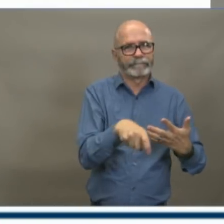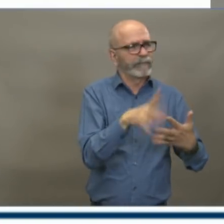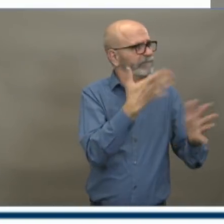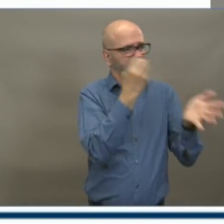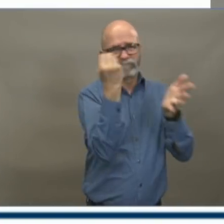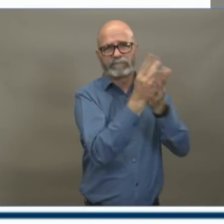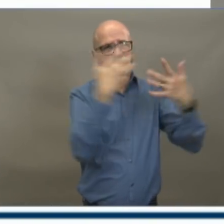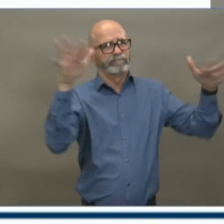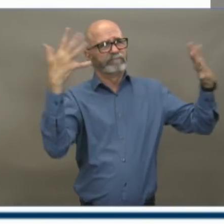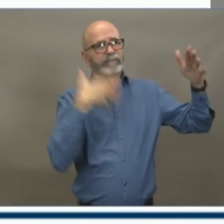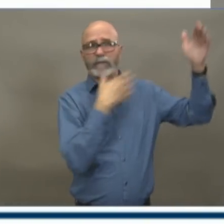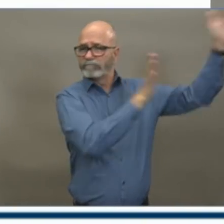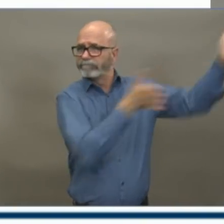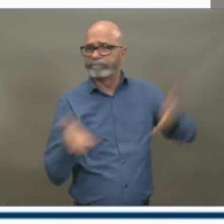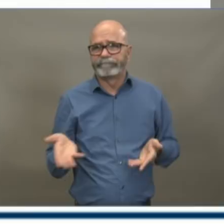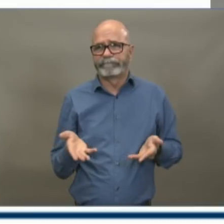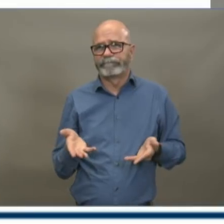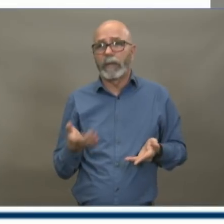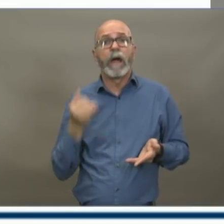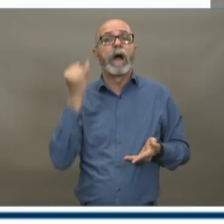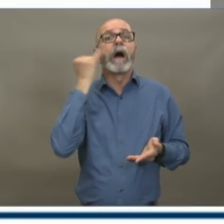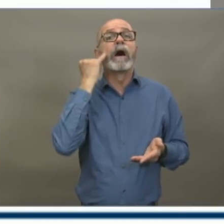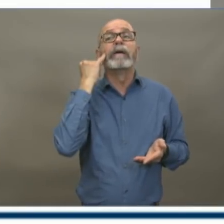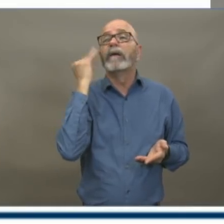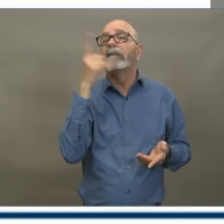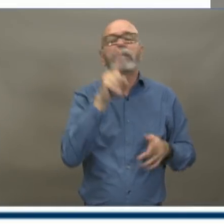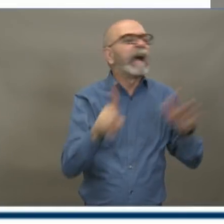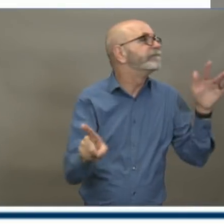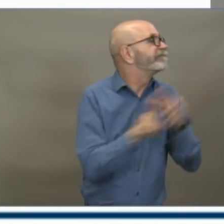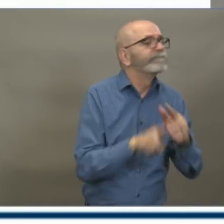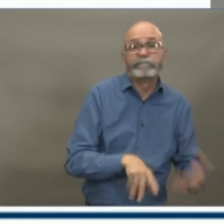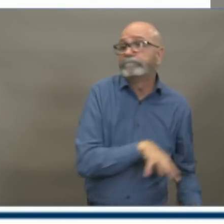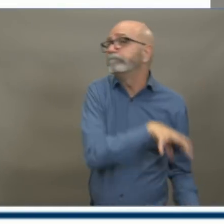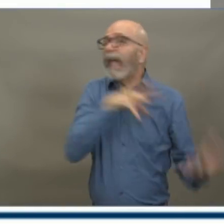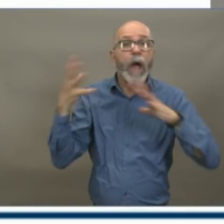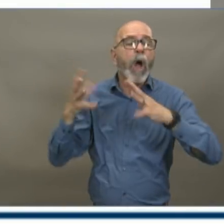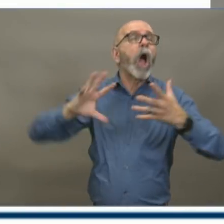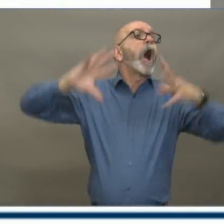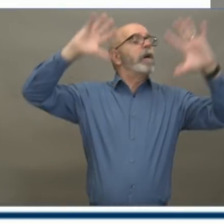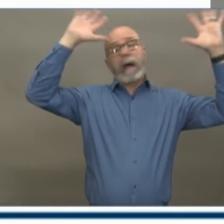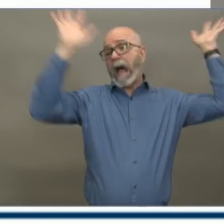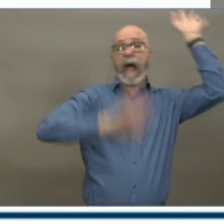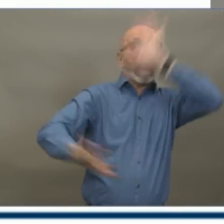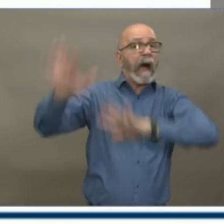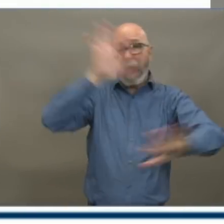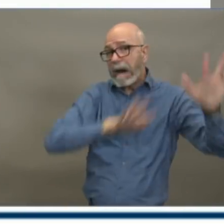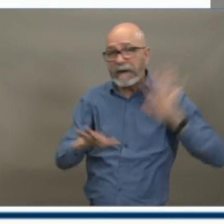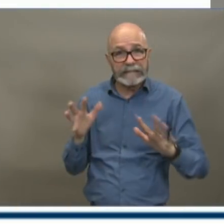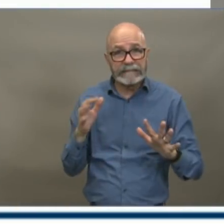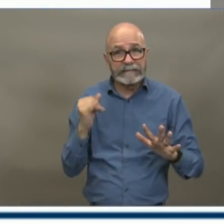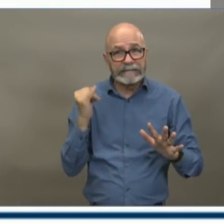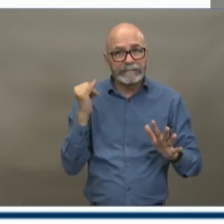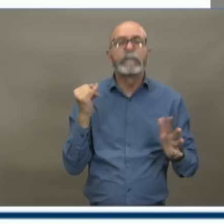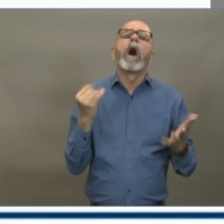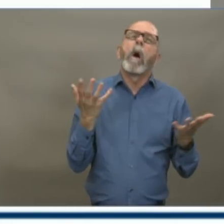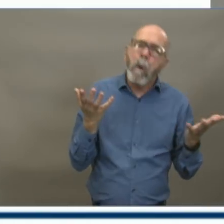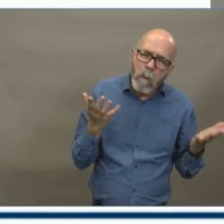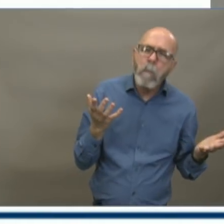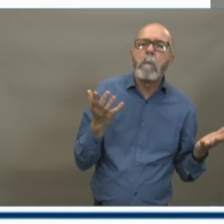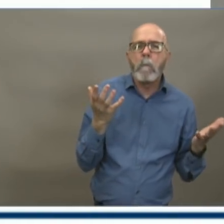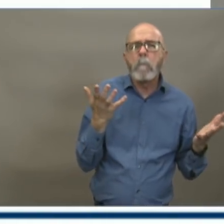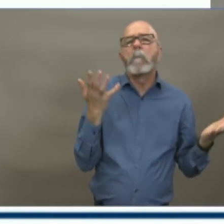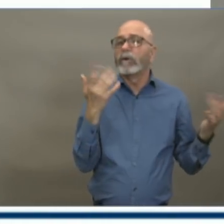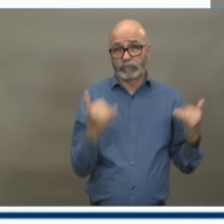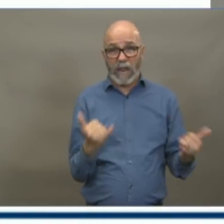are substantive, compelling circumstances from a logistic or an epidemiologic reason to do otherwise. We are not in that position,